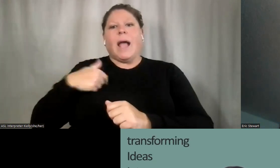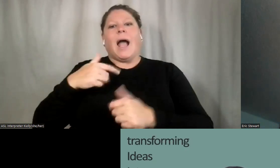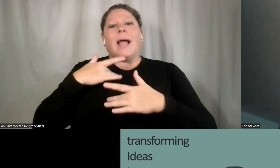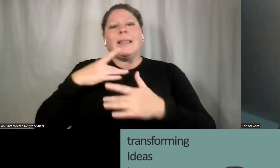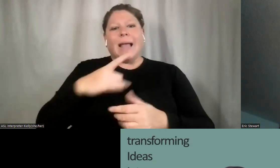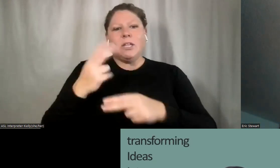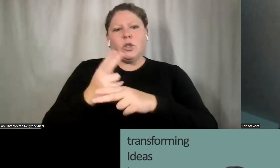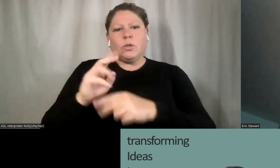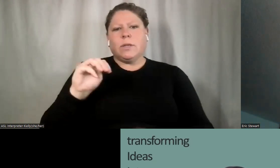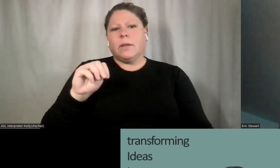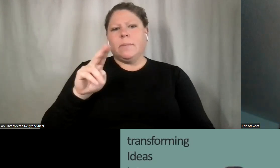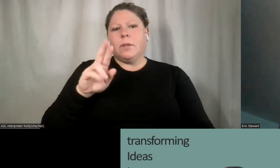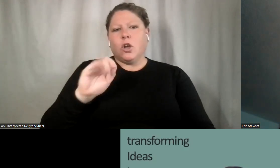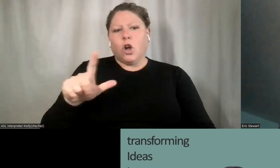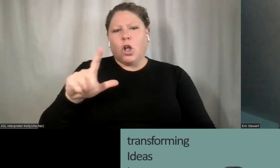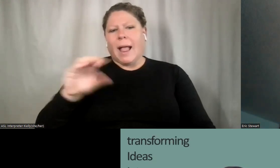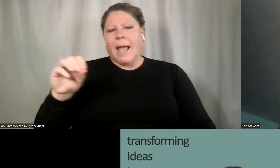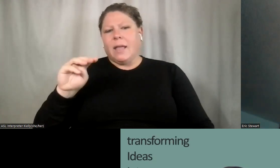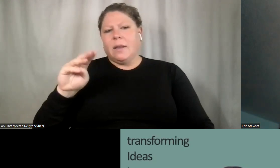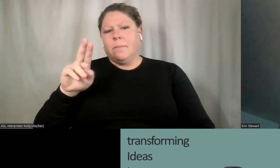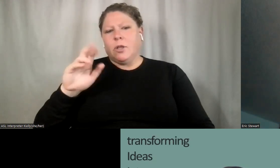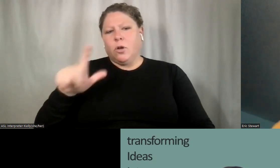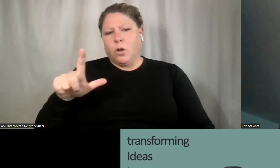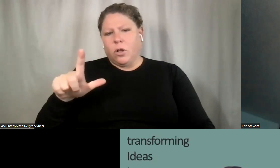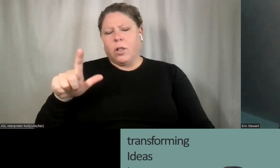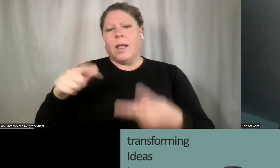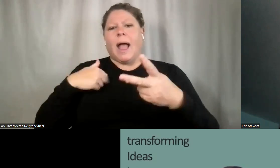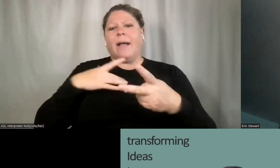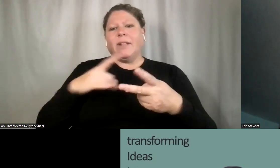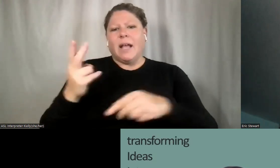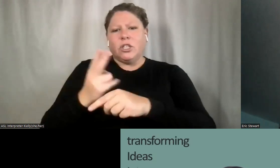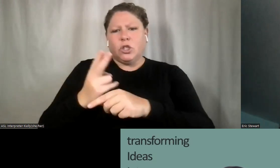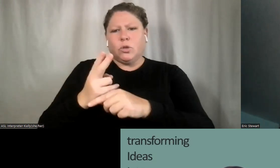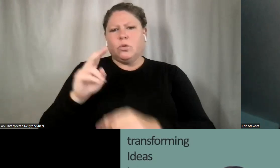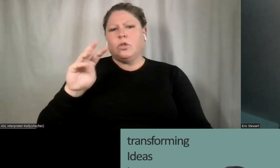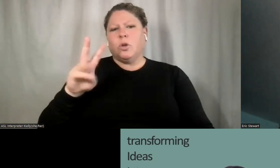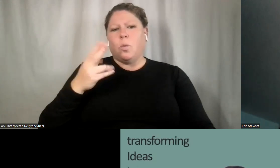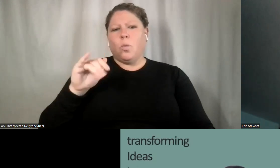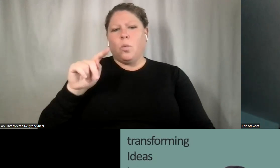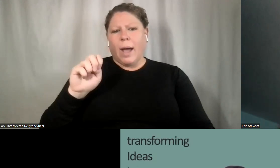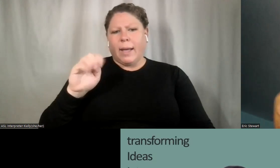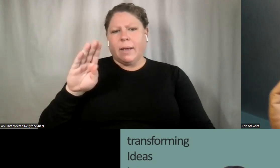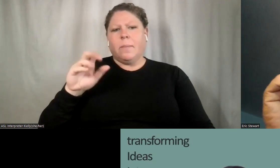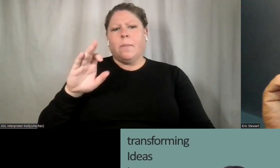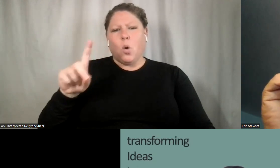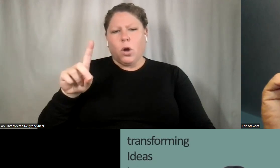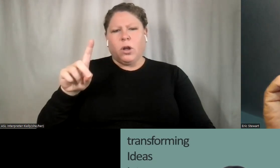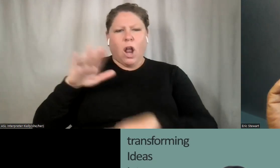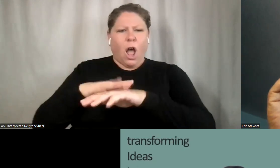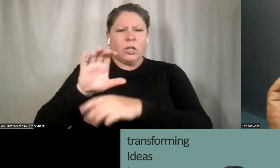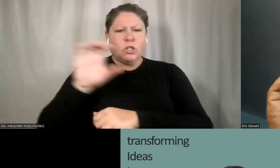I've also used Whiteboard in different platforms in Zoom